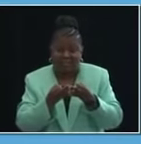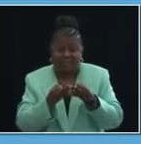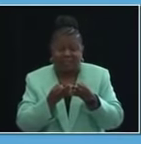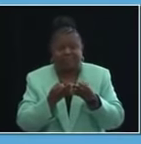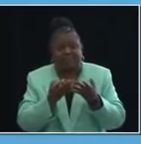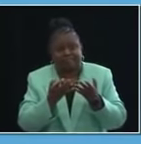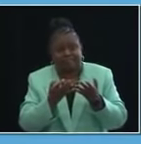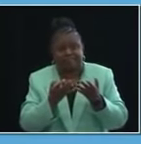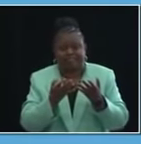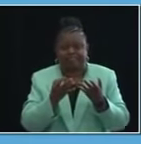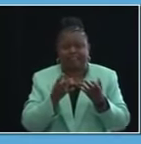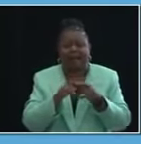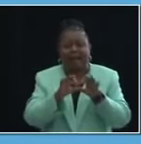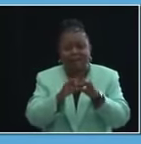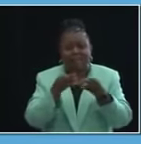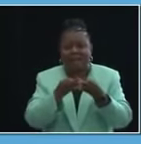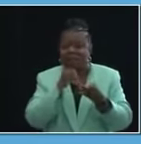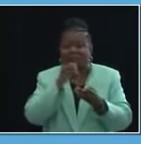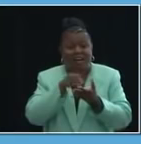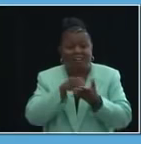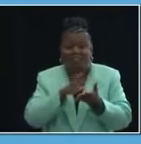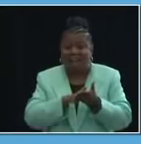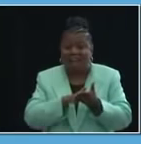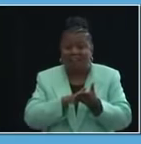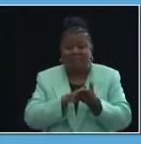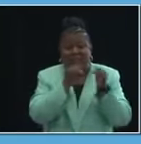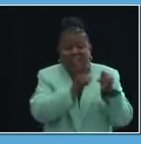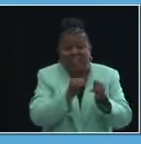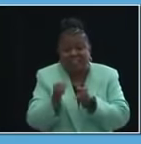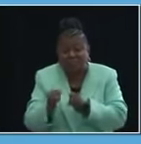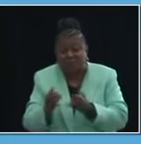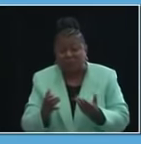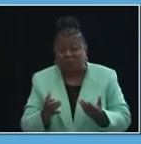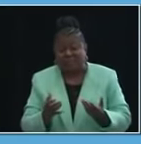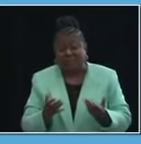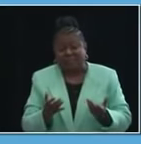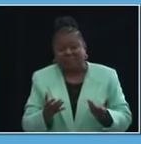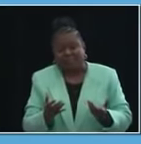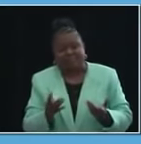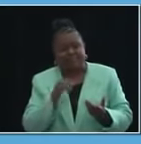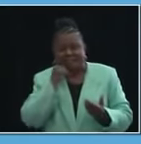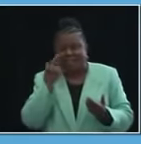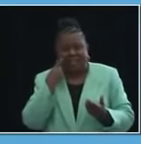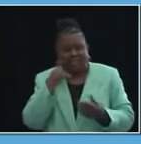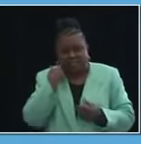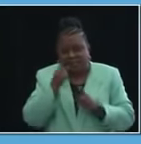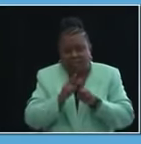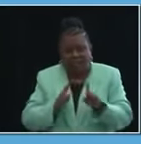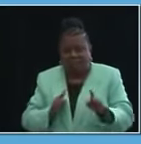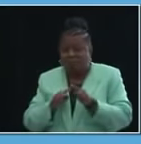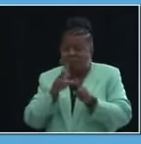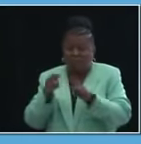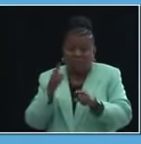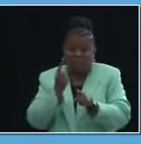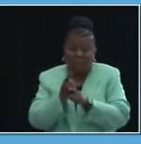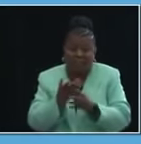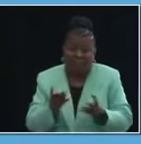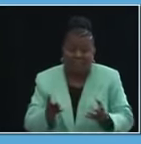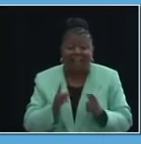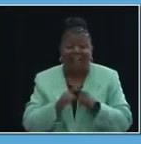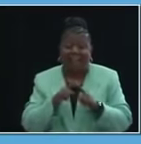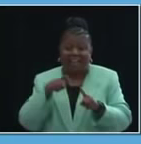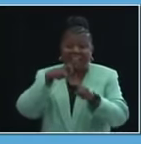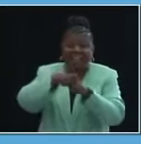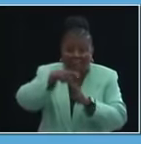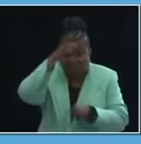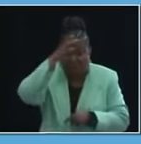was a family of undocumented individuals. They did not shy away from doing the right thing. They